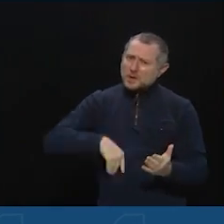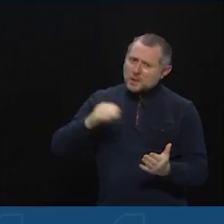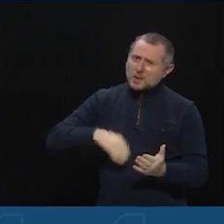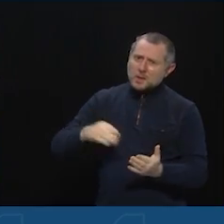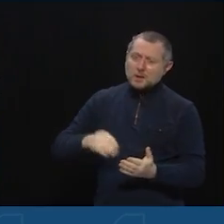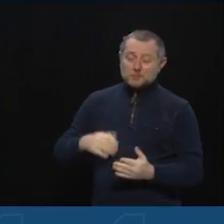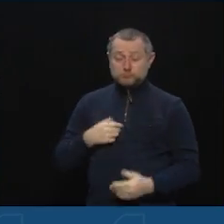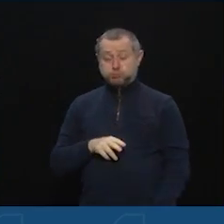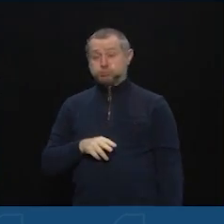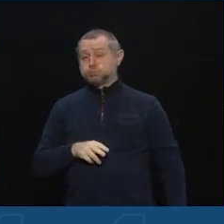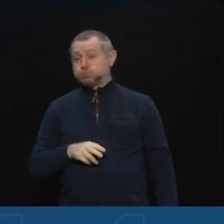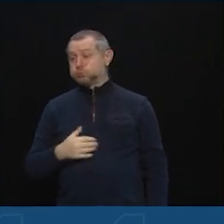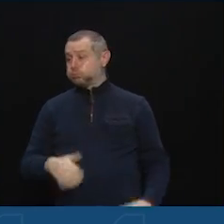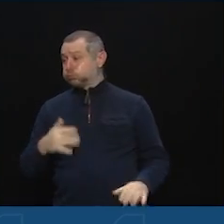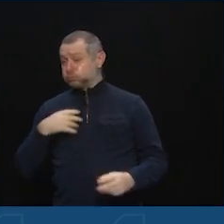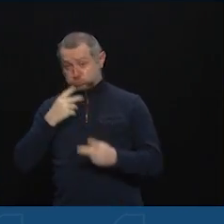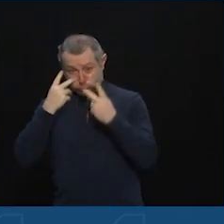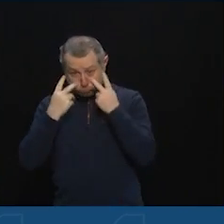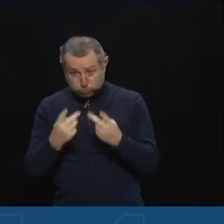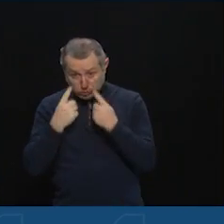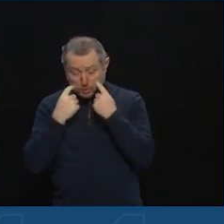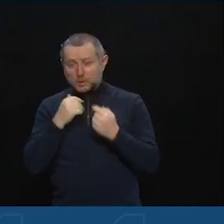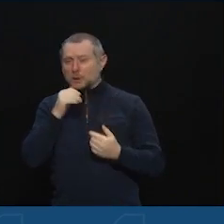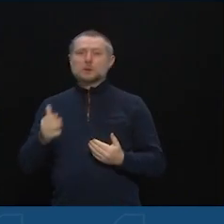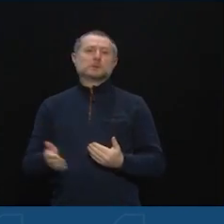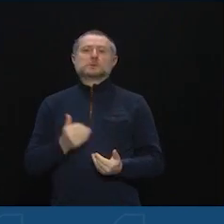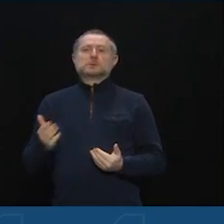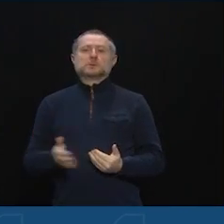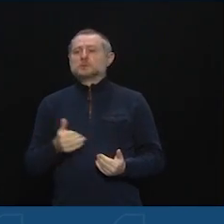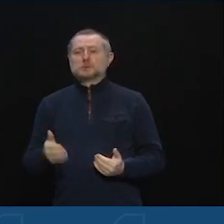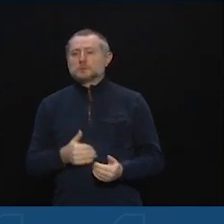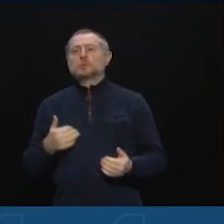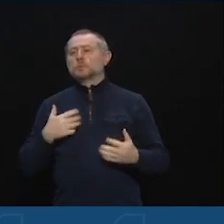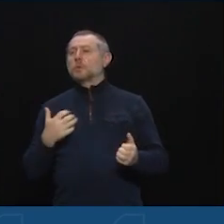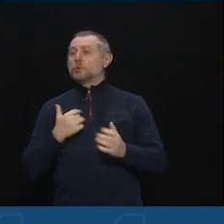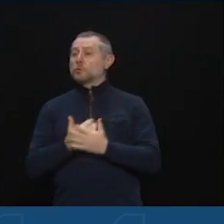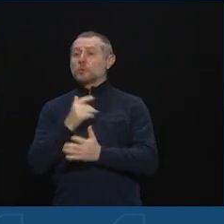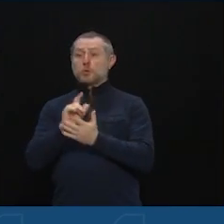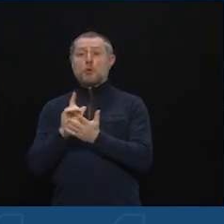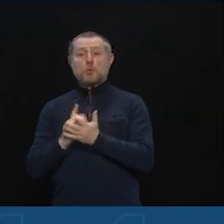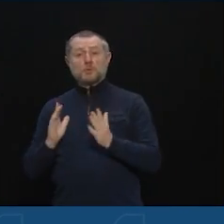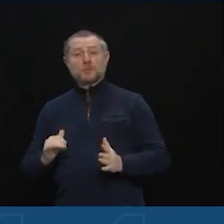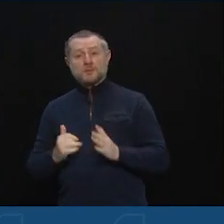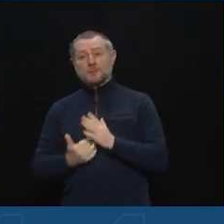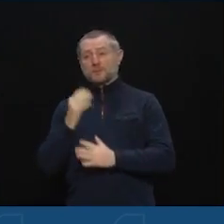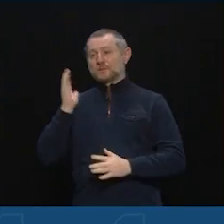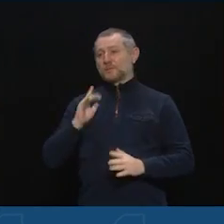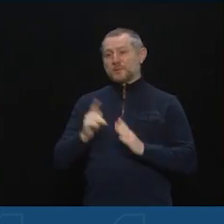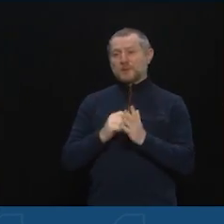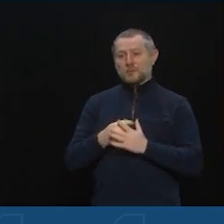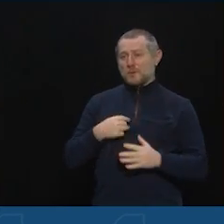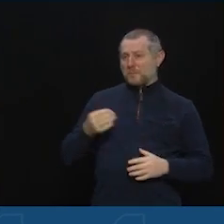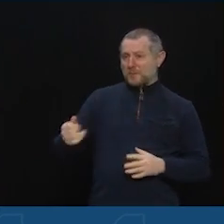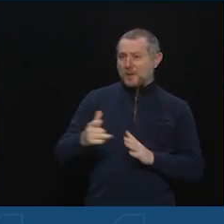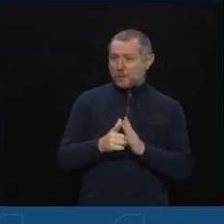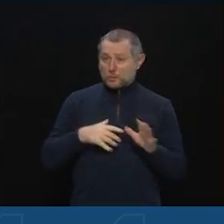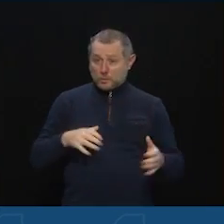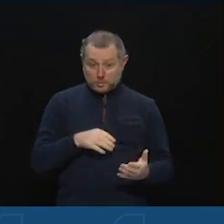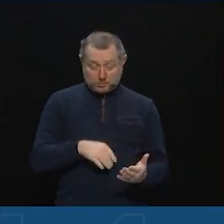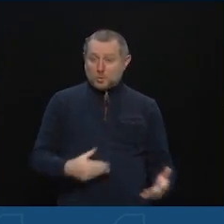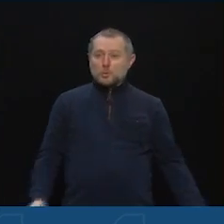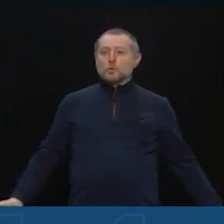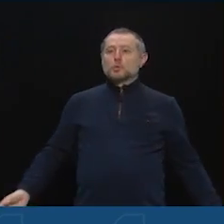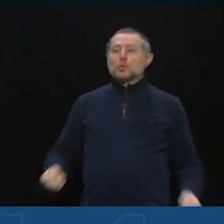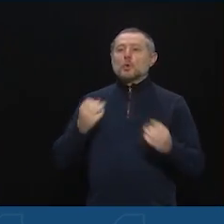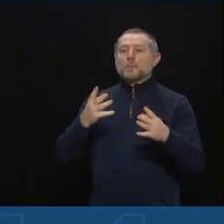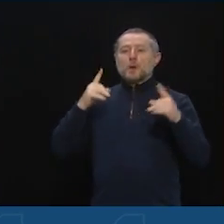with the knowledge of what a hassle it is. And I was a new lawyer, and I didn't know what I was doing back then. We had to pay lawyers to do what I couldn't do because it was so complicated.